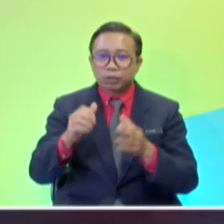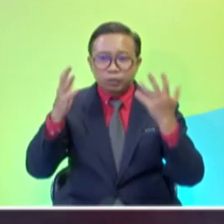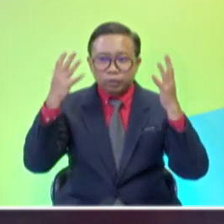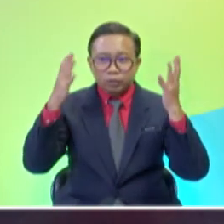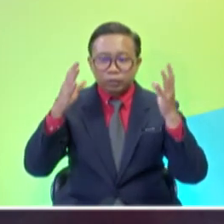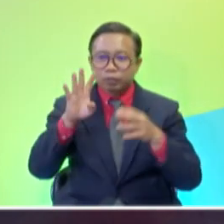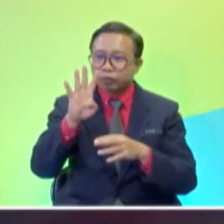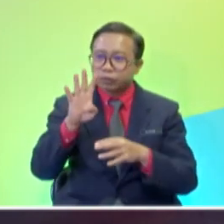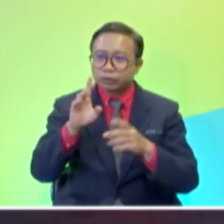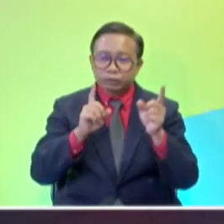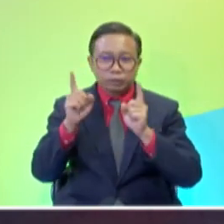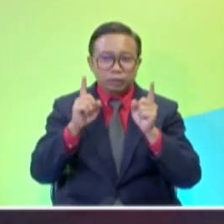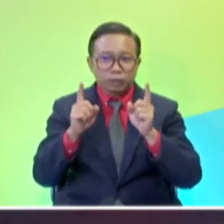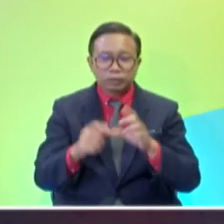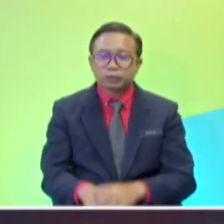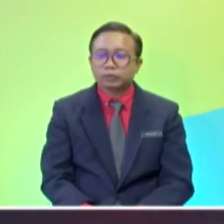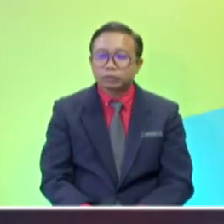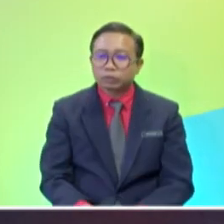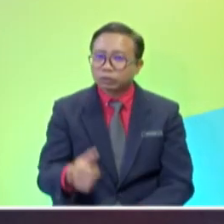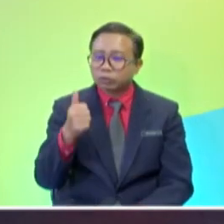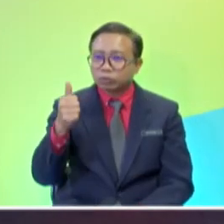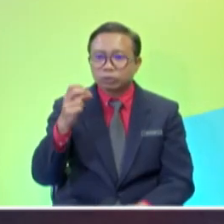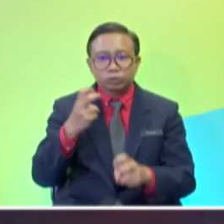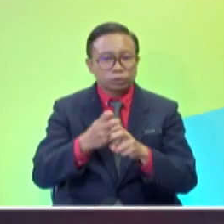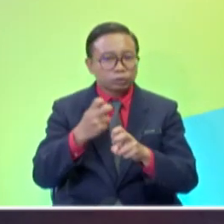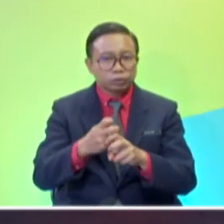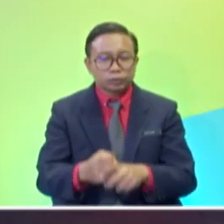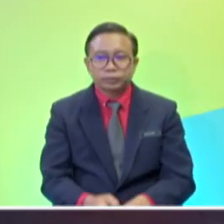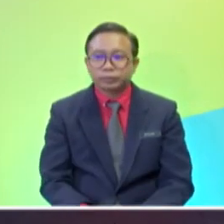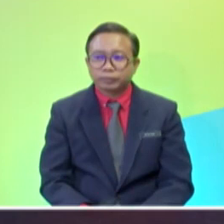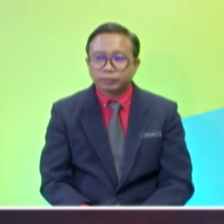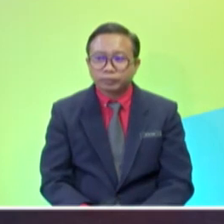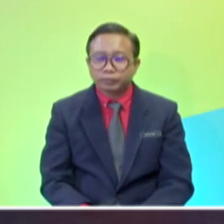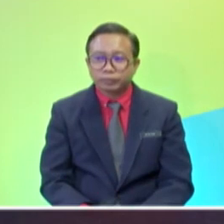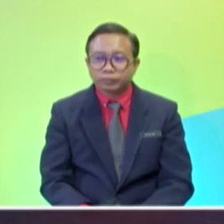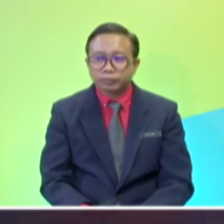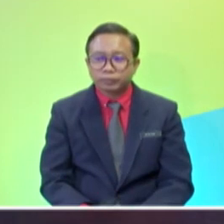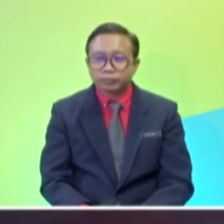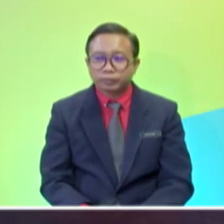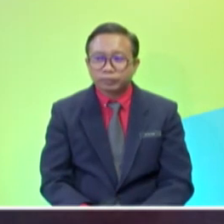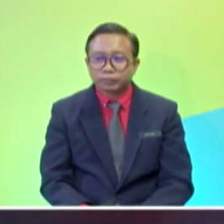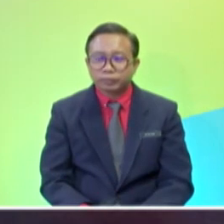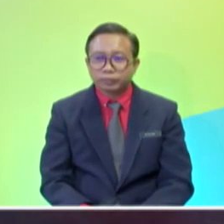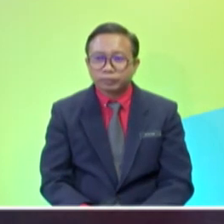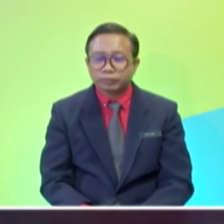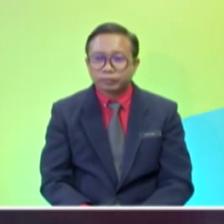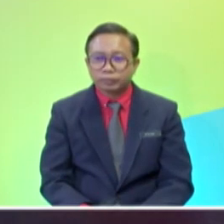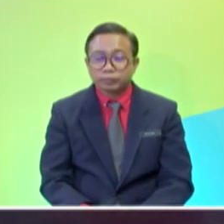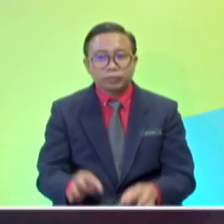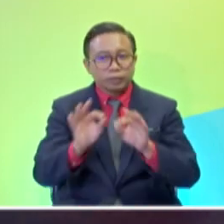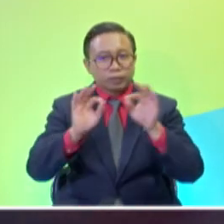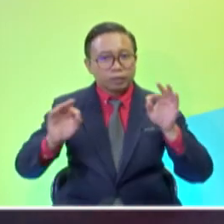4 stars for that because it was quite a difficult sentence to rewrite. The first 4 stars. Okay. Congratulations. Okay. Okay,